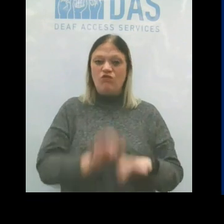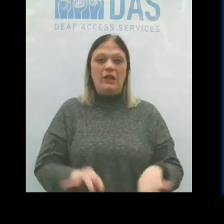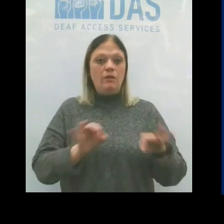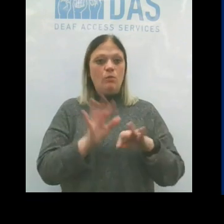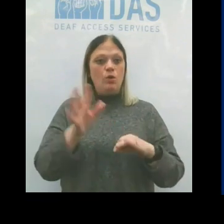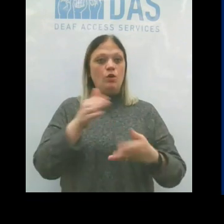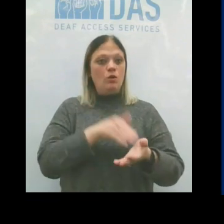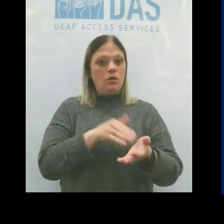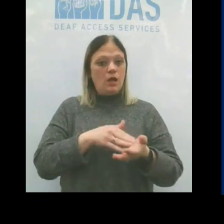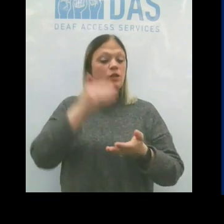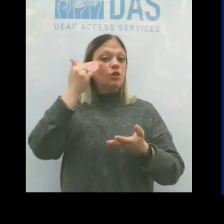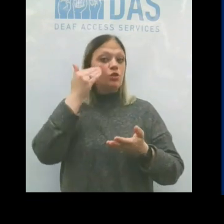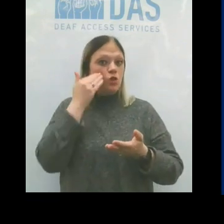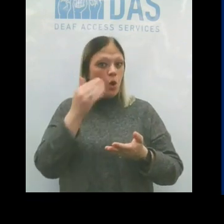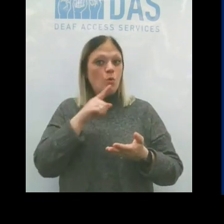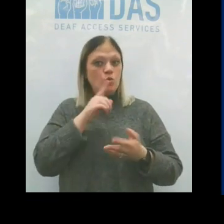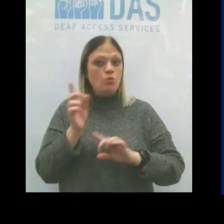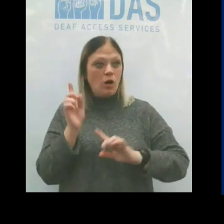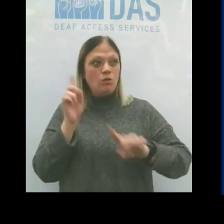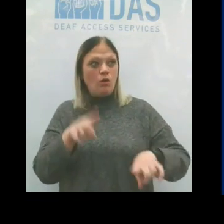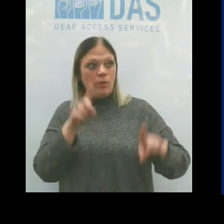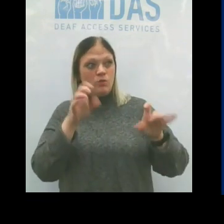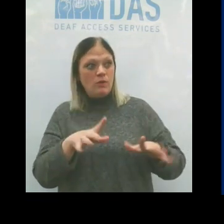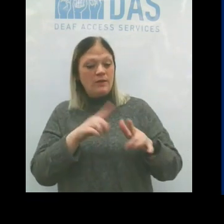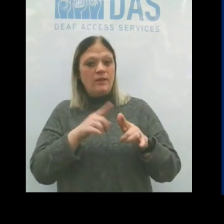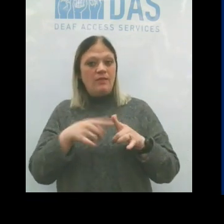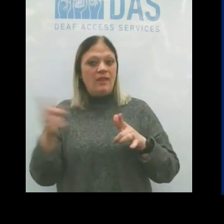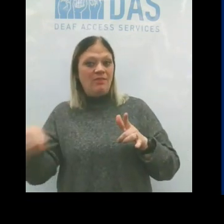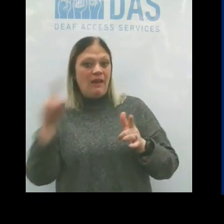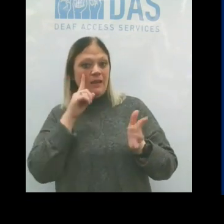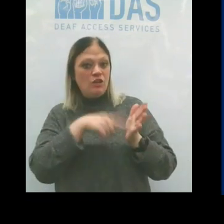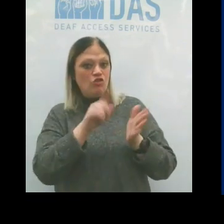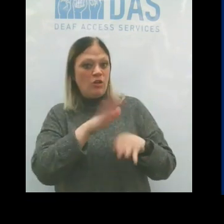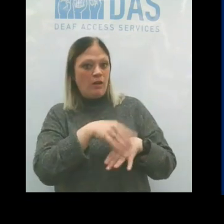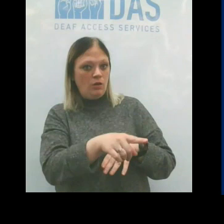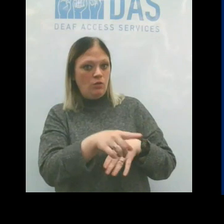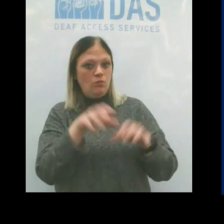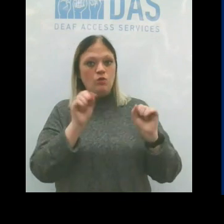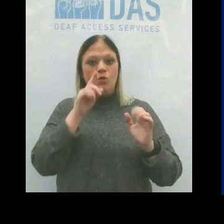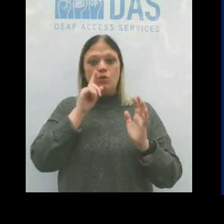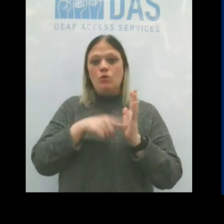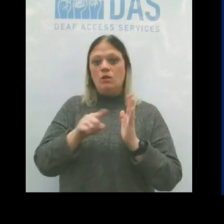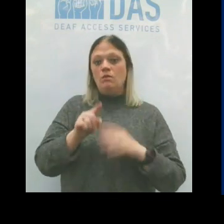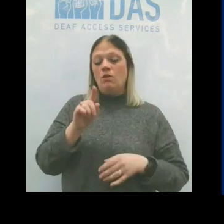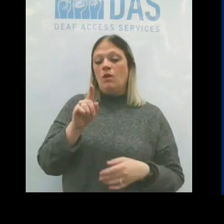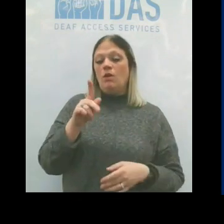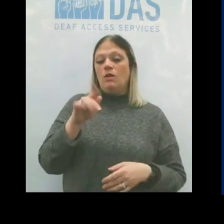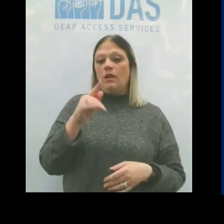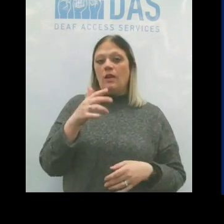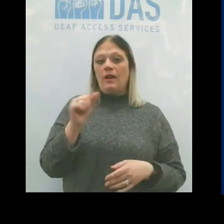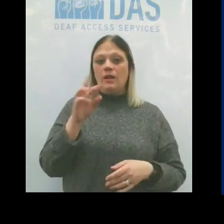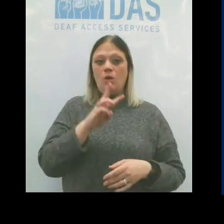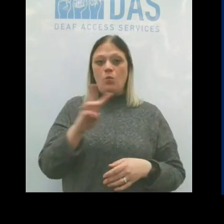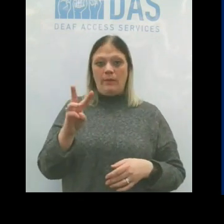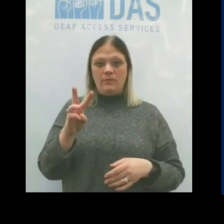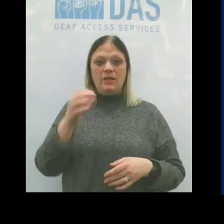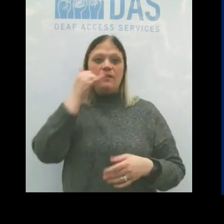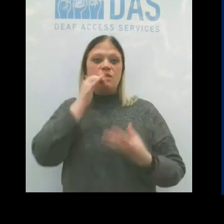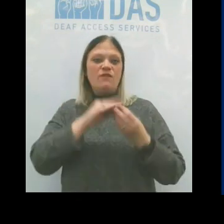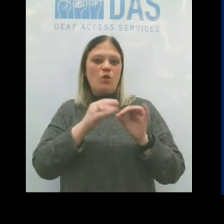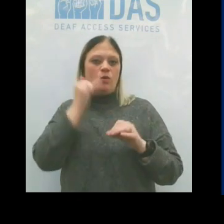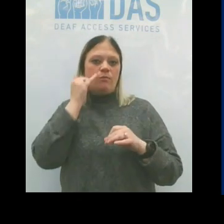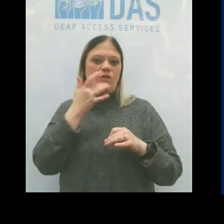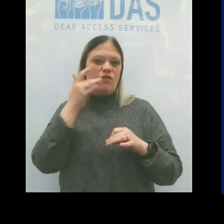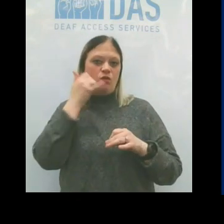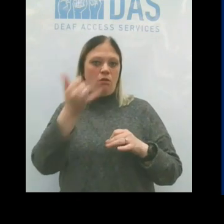provider knows that you're getting tested and can follow you for that. So you can go to Kaleida's website, and there's a phone number there if you prefer to